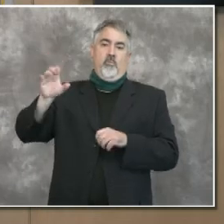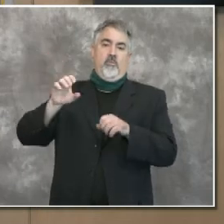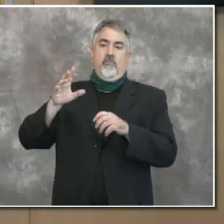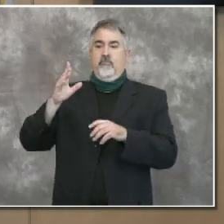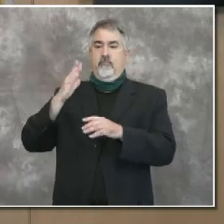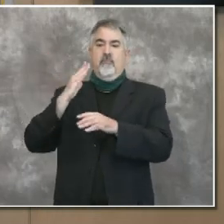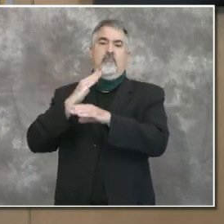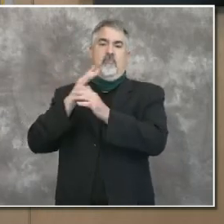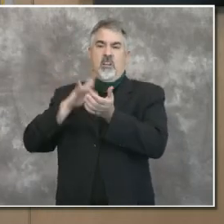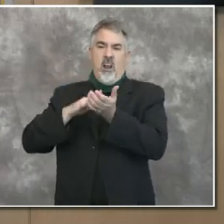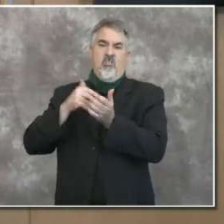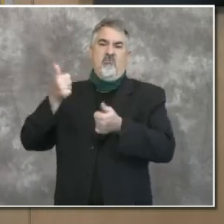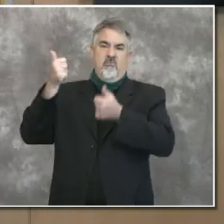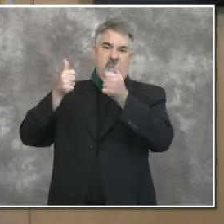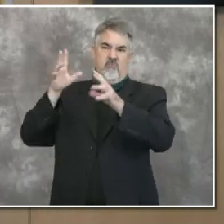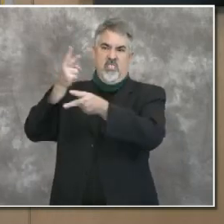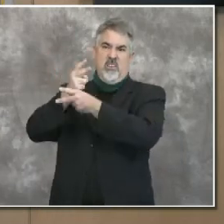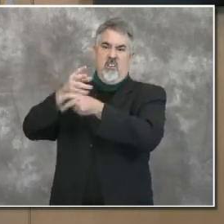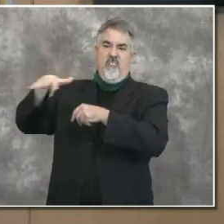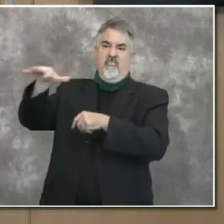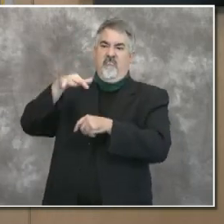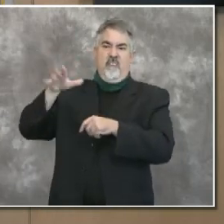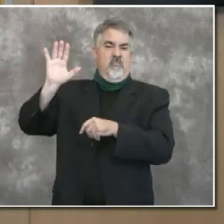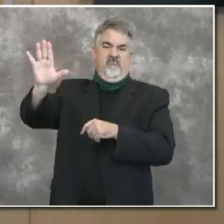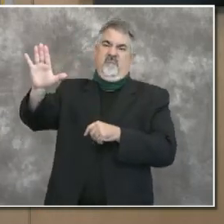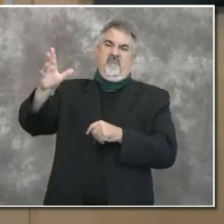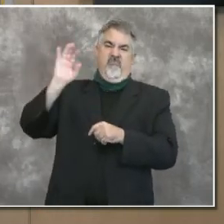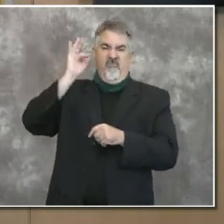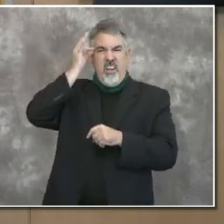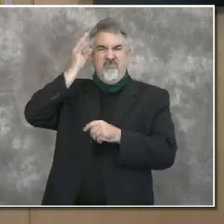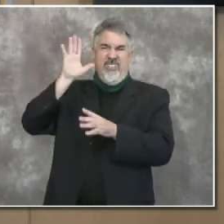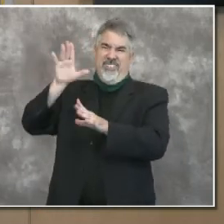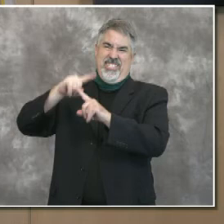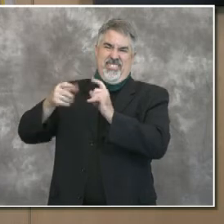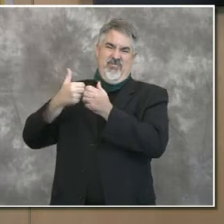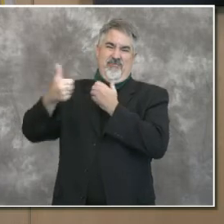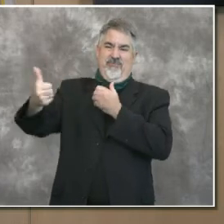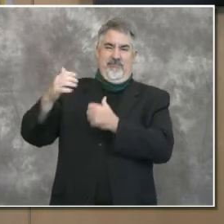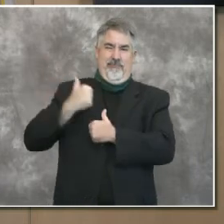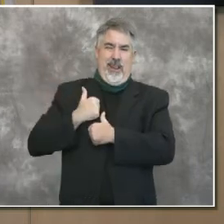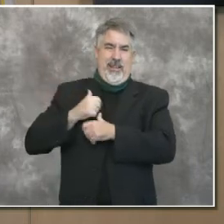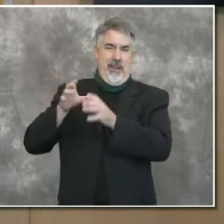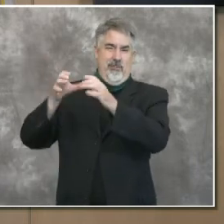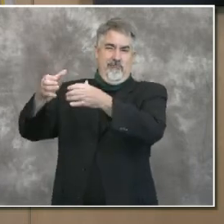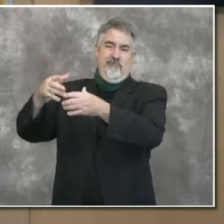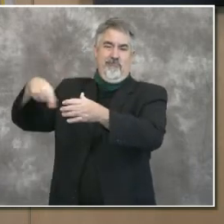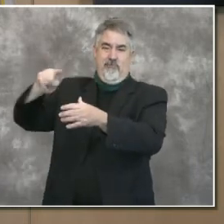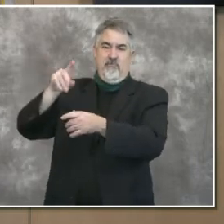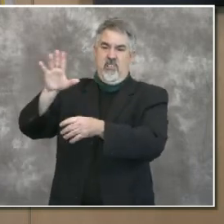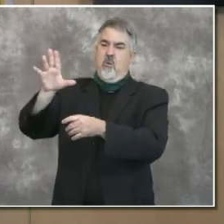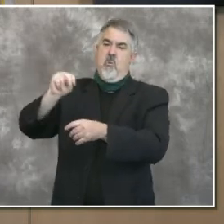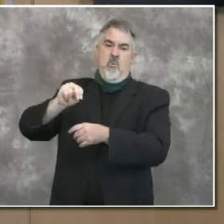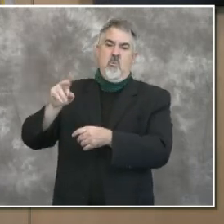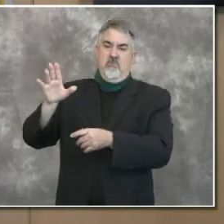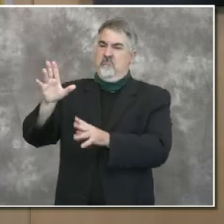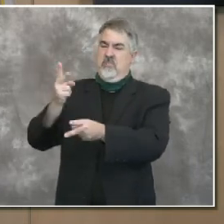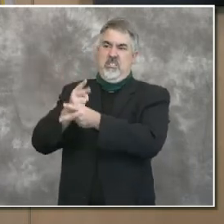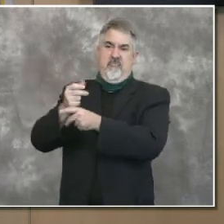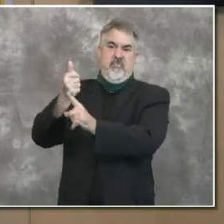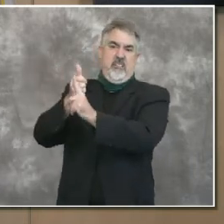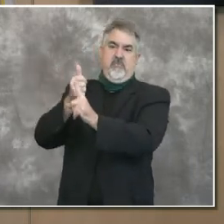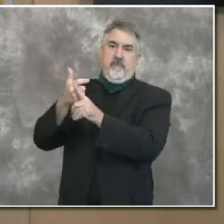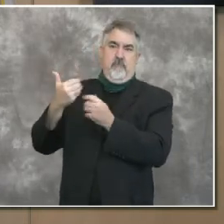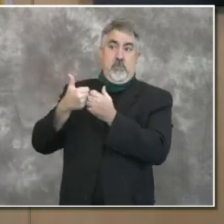of the work, especially on the active duty side and anything that's physically on their bases within the county. So